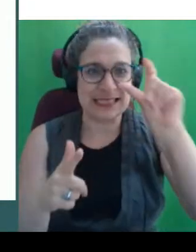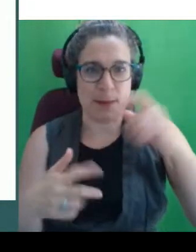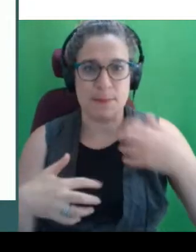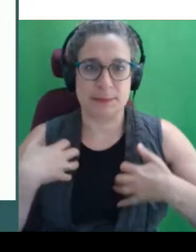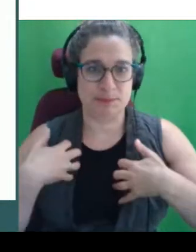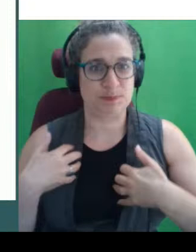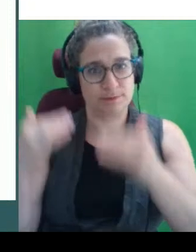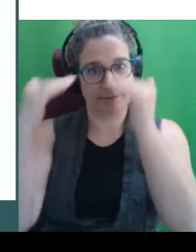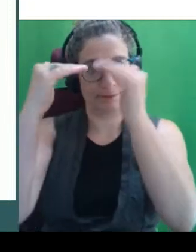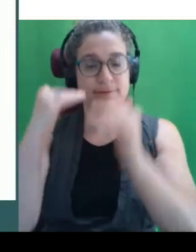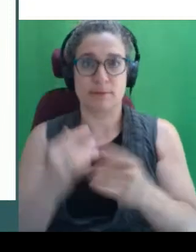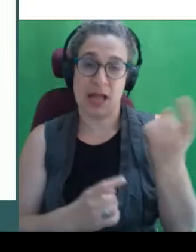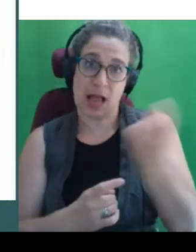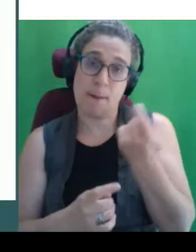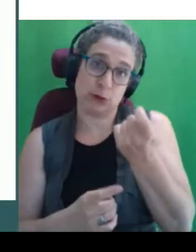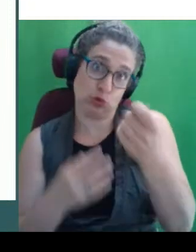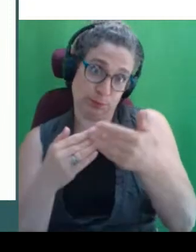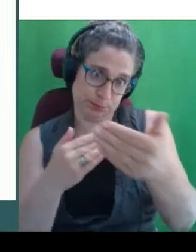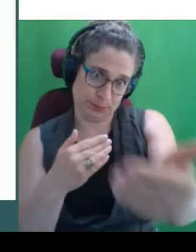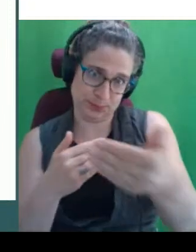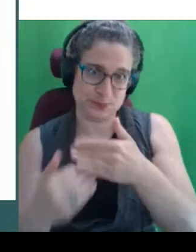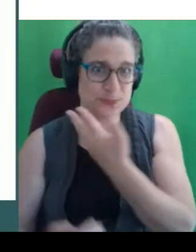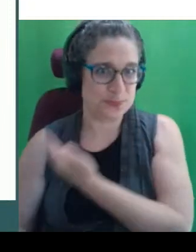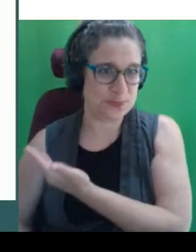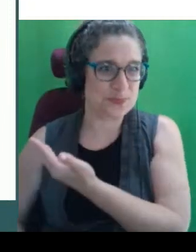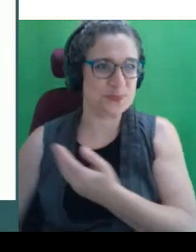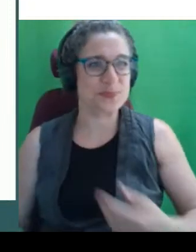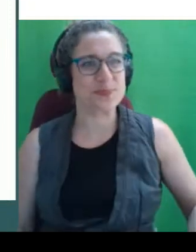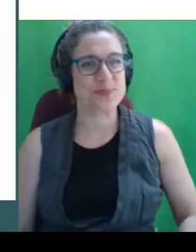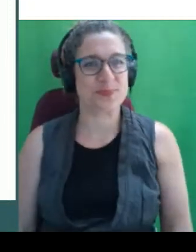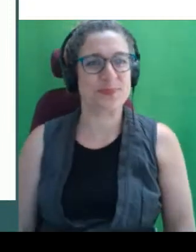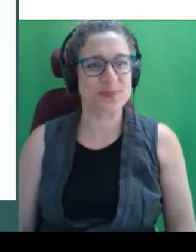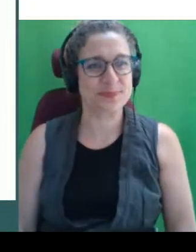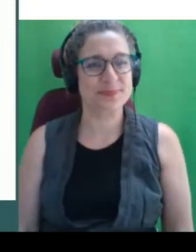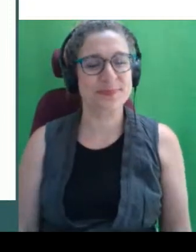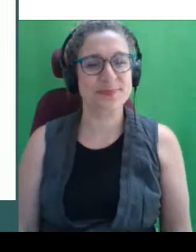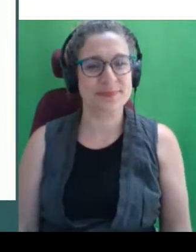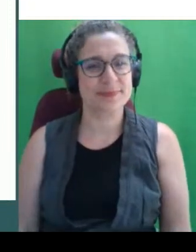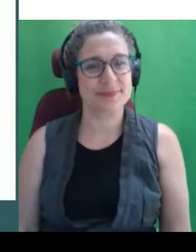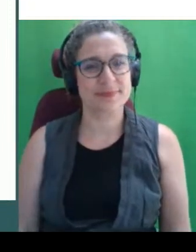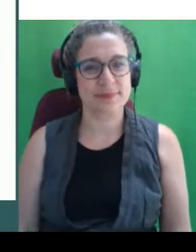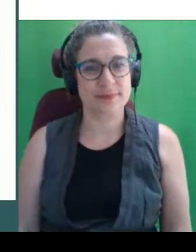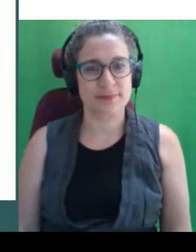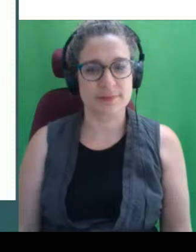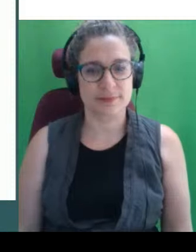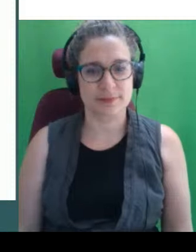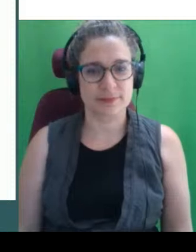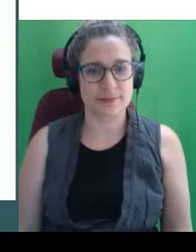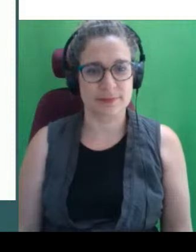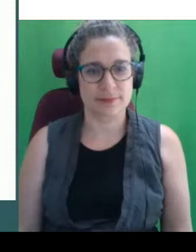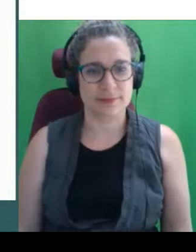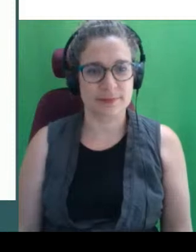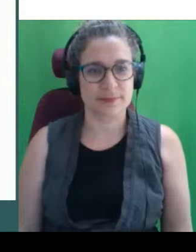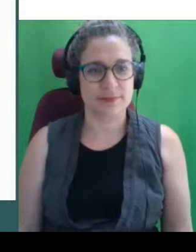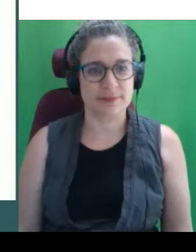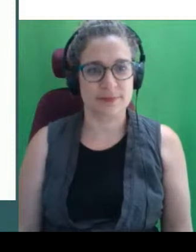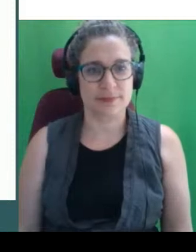urticaria. And the 1st of December, allergic skin disease, atopic dermatitis, and chronic spontaneous